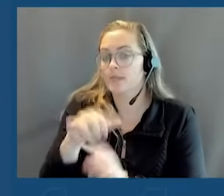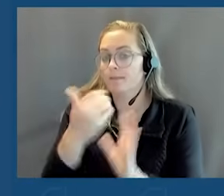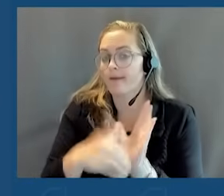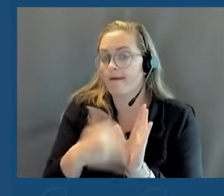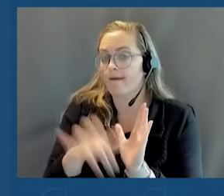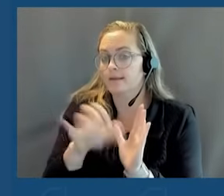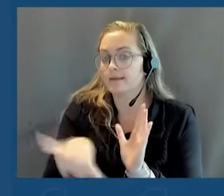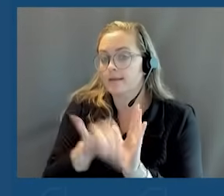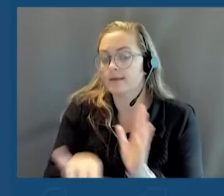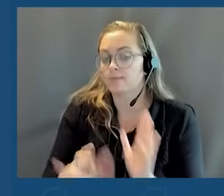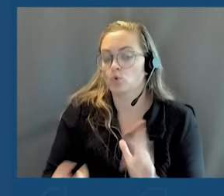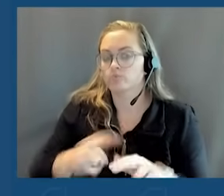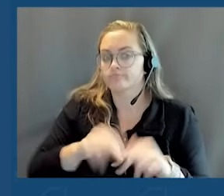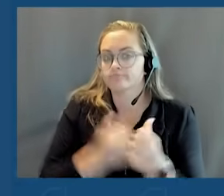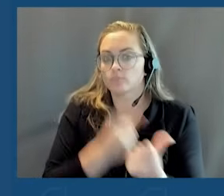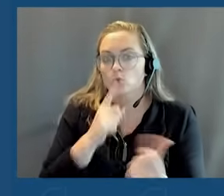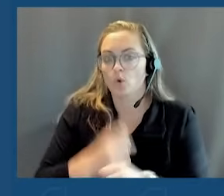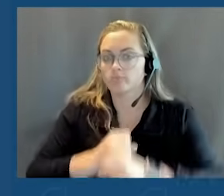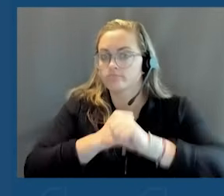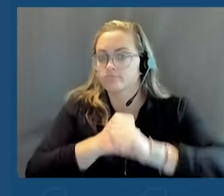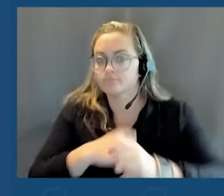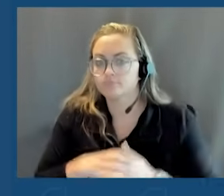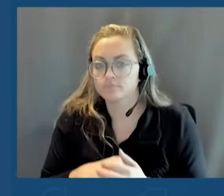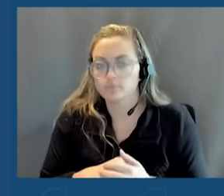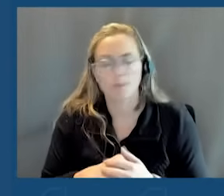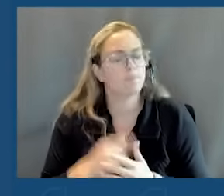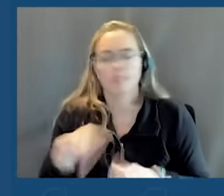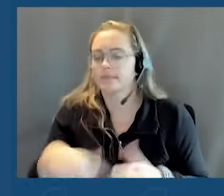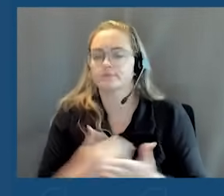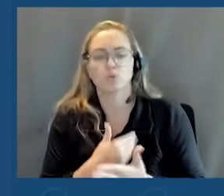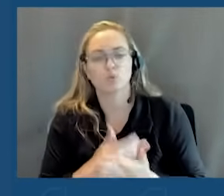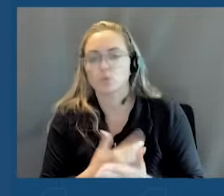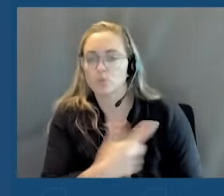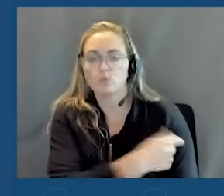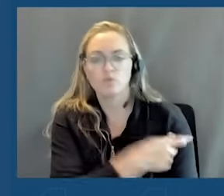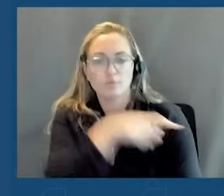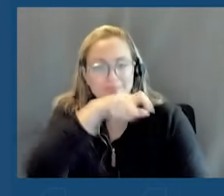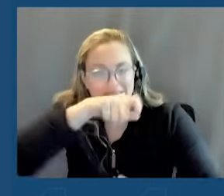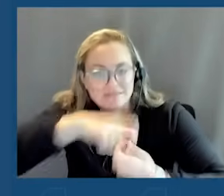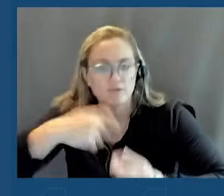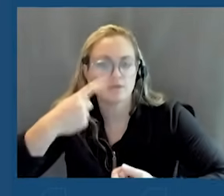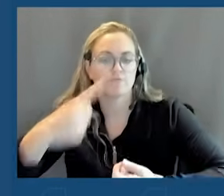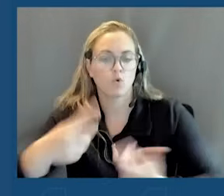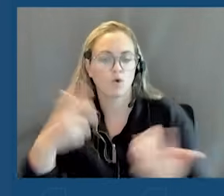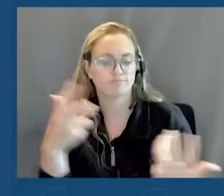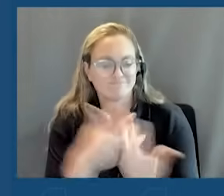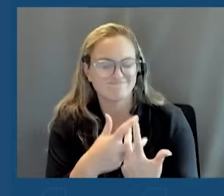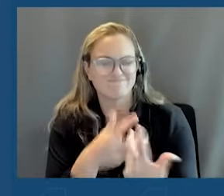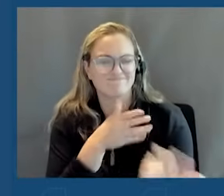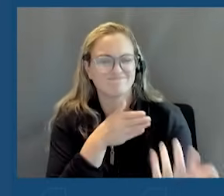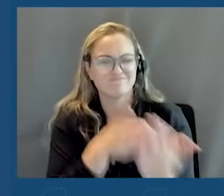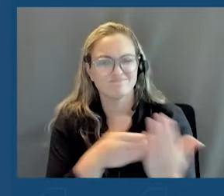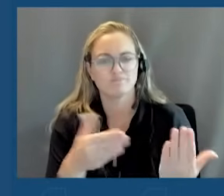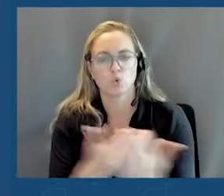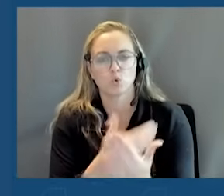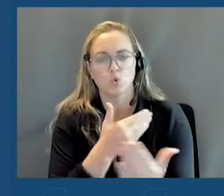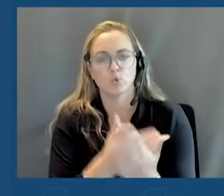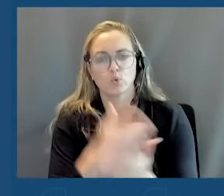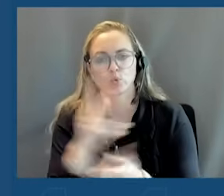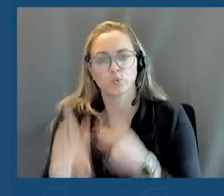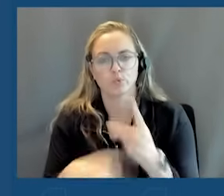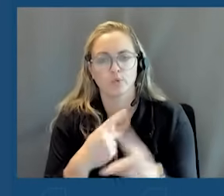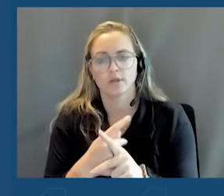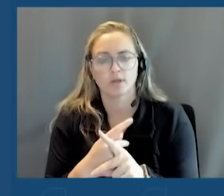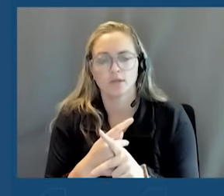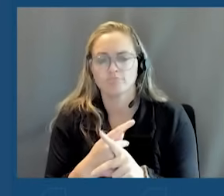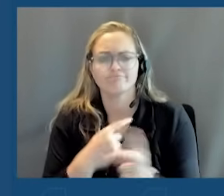up your resiliency. This is a new vaccine built specifically to match these circulating strains. So it doesn't matter if you've